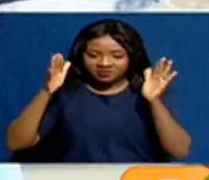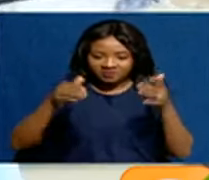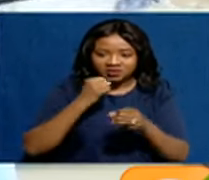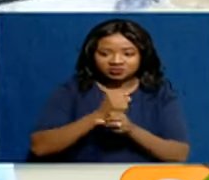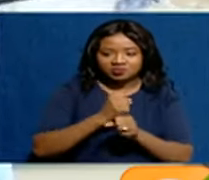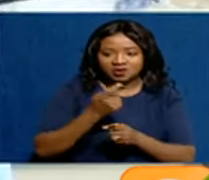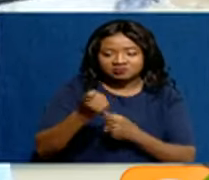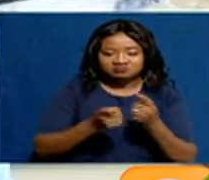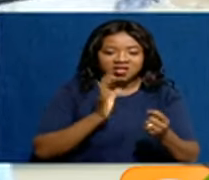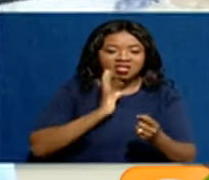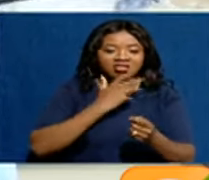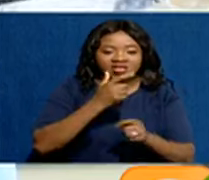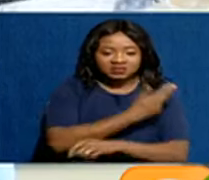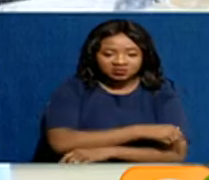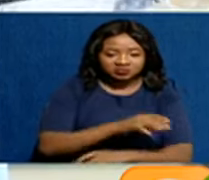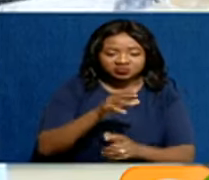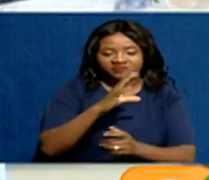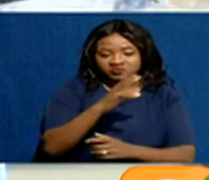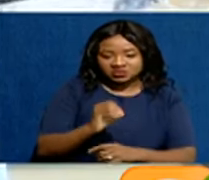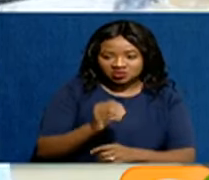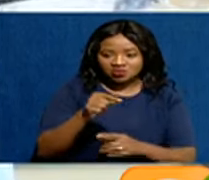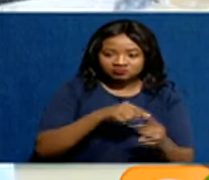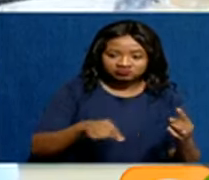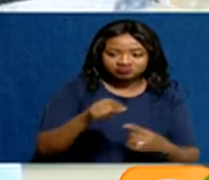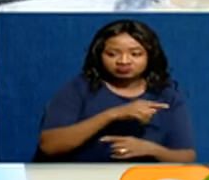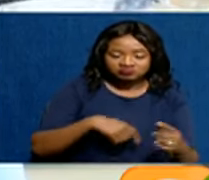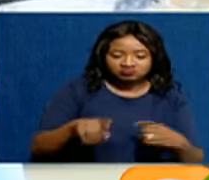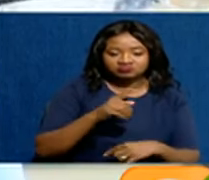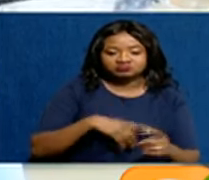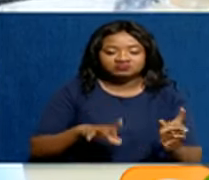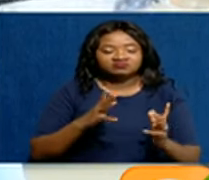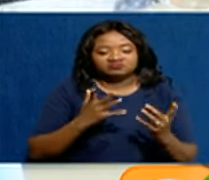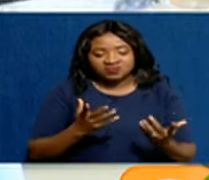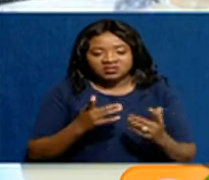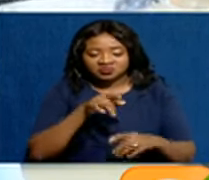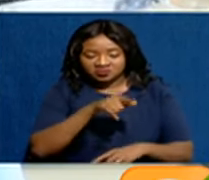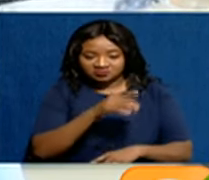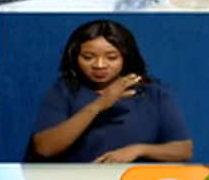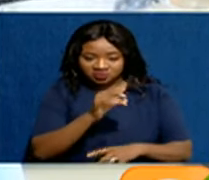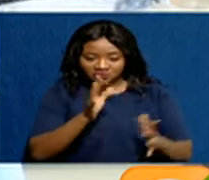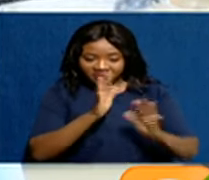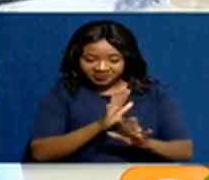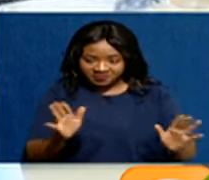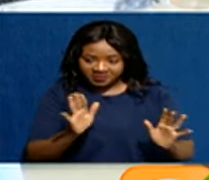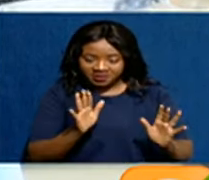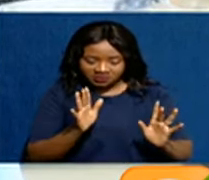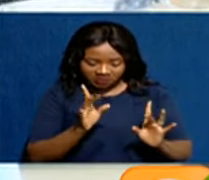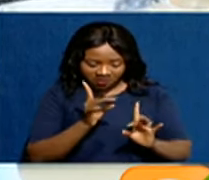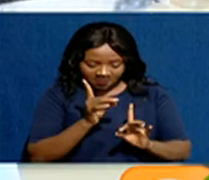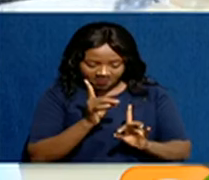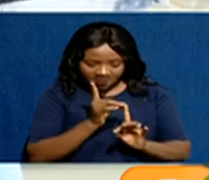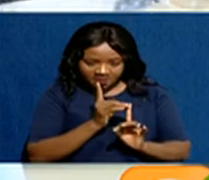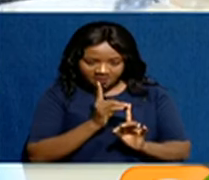rotations zangu huko Kenyatta. Nikamaliza the clinical rotations, vile clinical rotations ilisha on